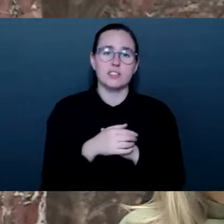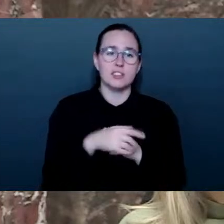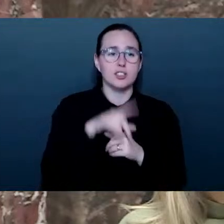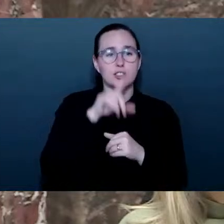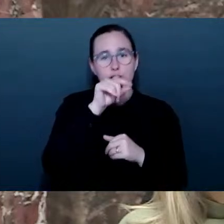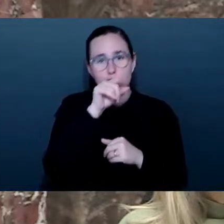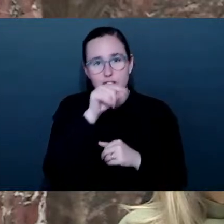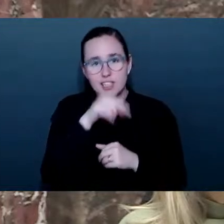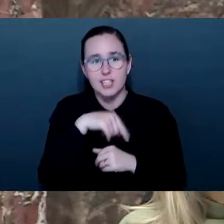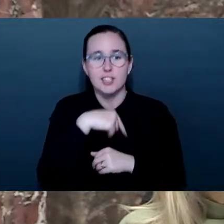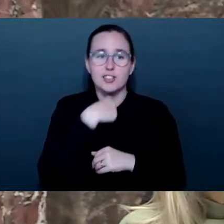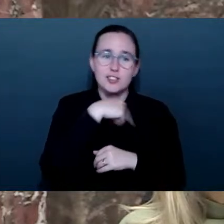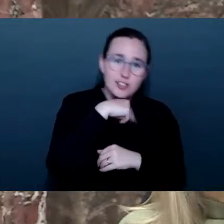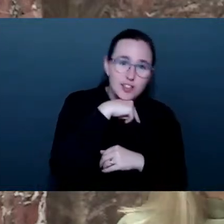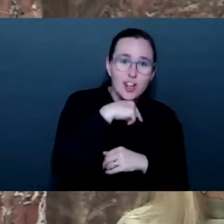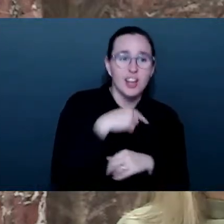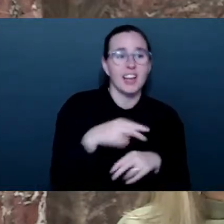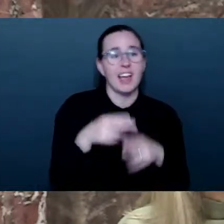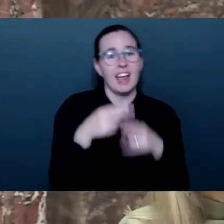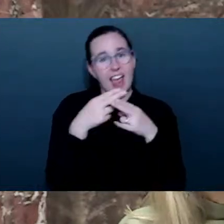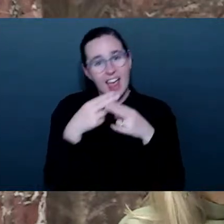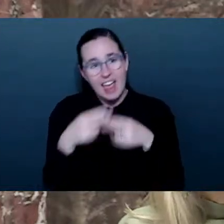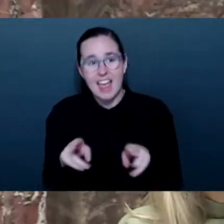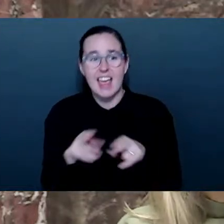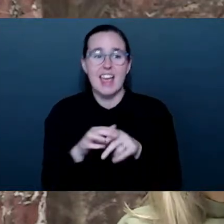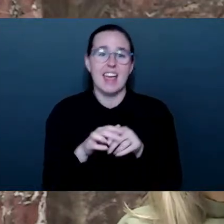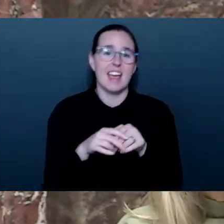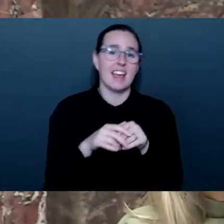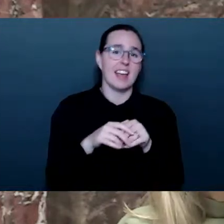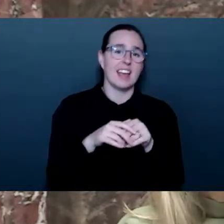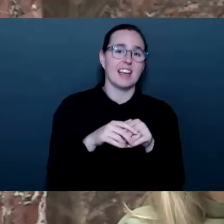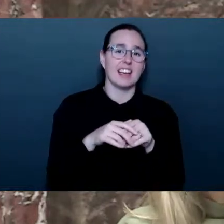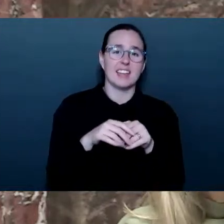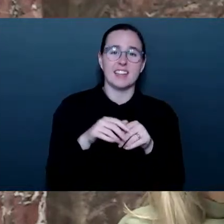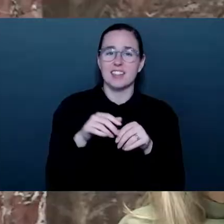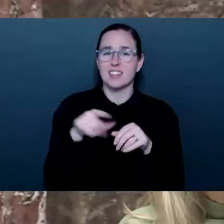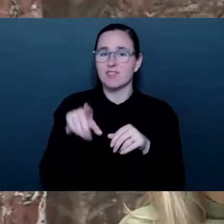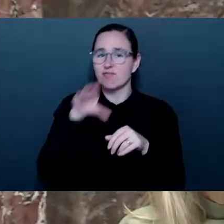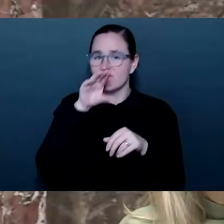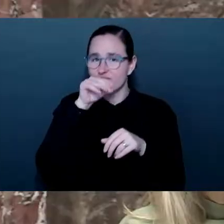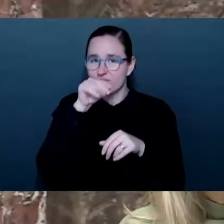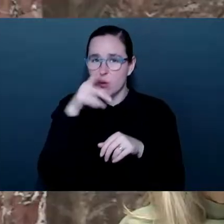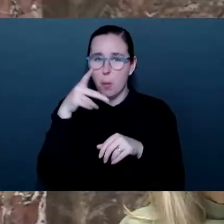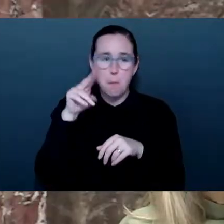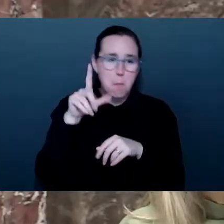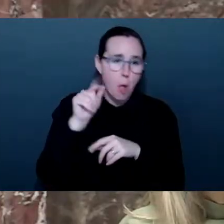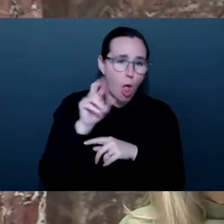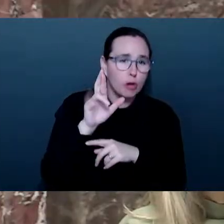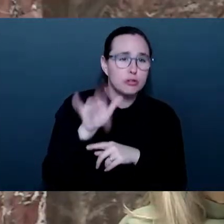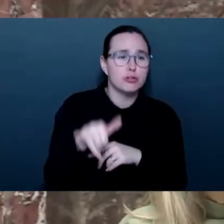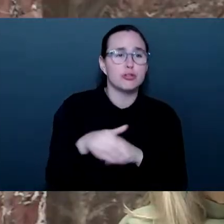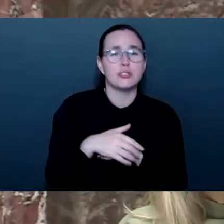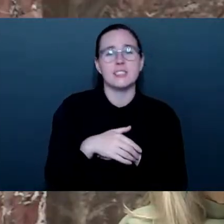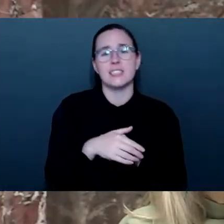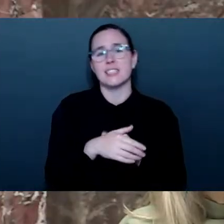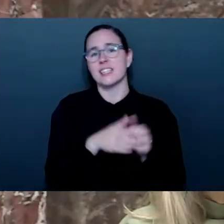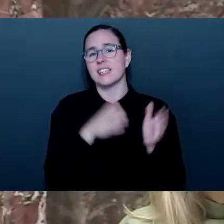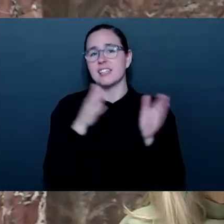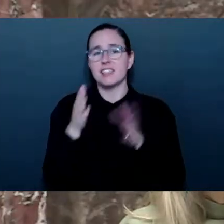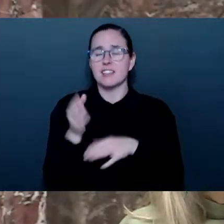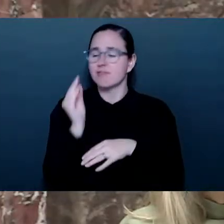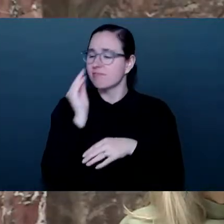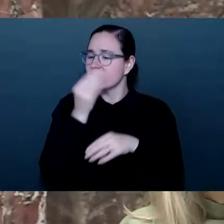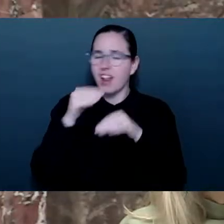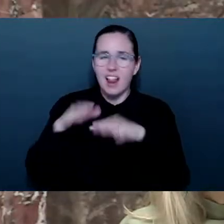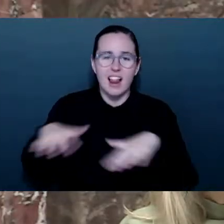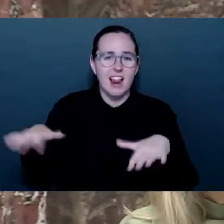BC hatching egg, BC poultry, BC landscape and nursery, the United Flower Growers Co-op, the Horse Council